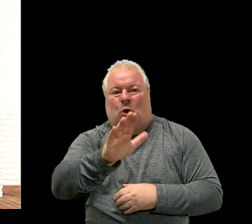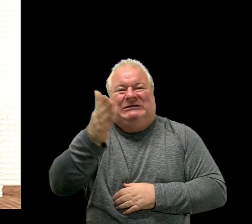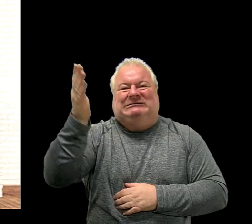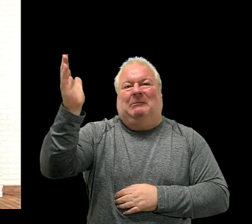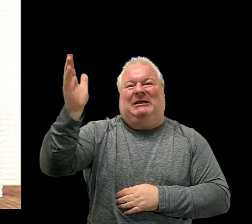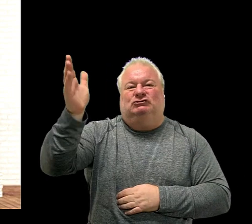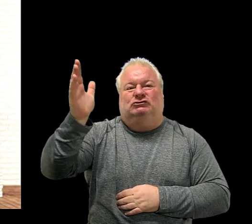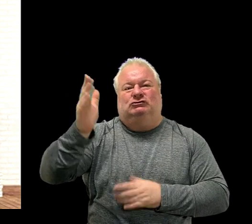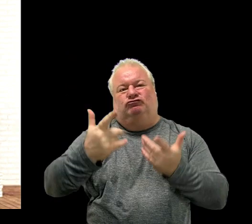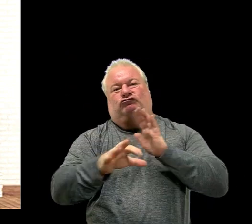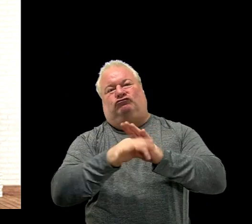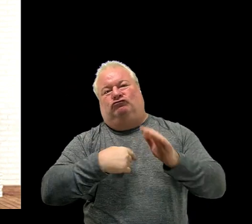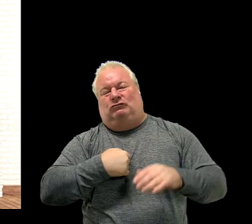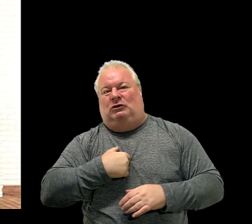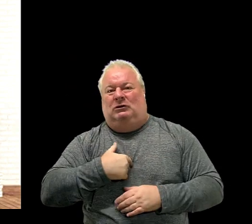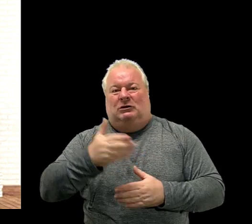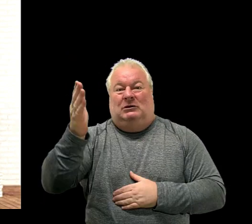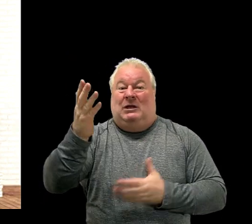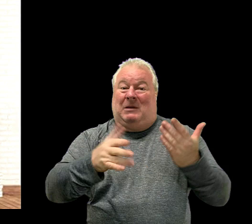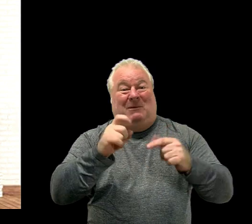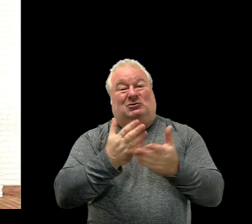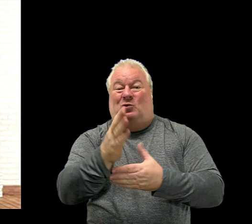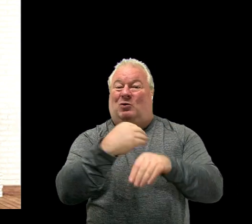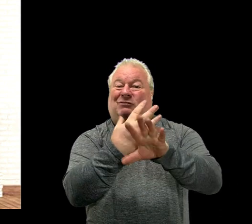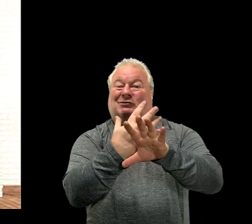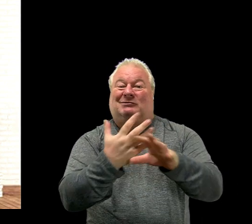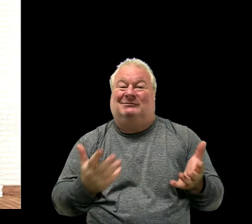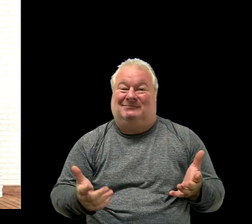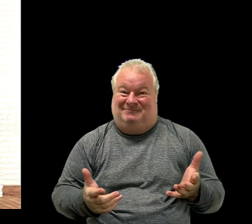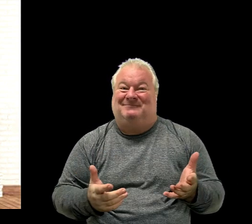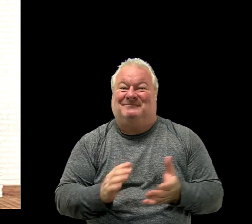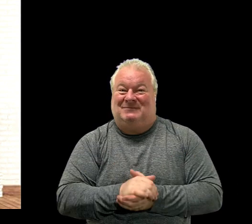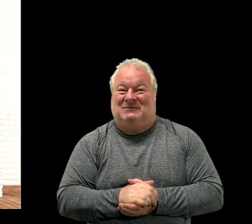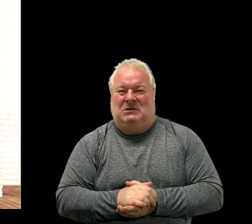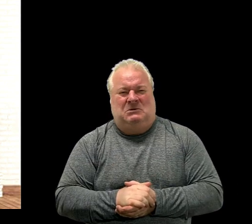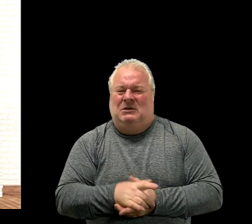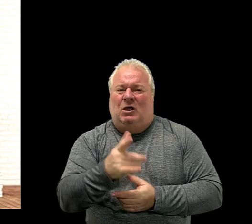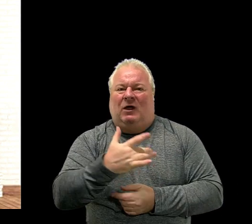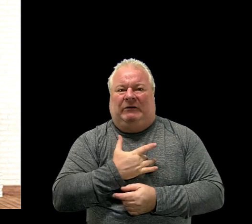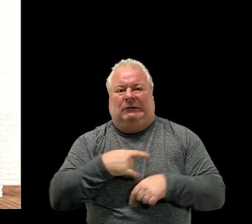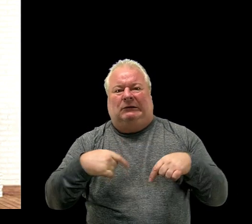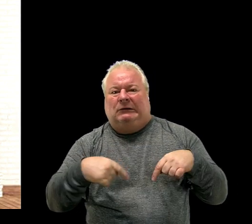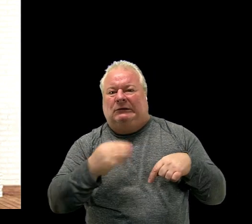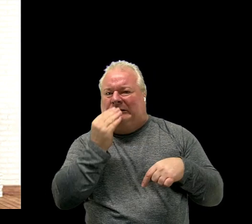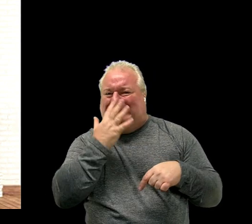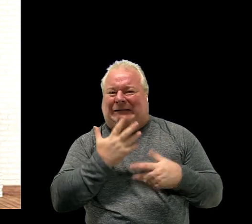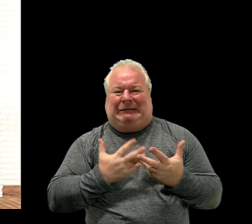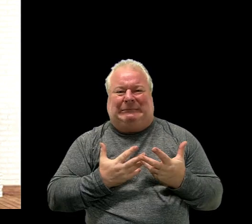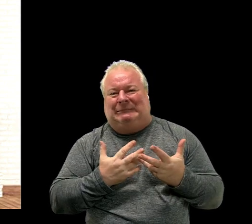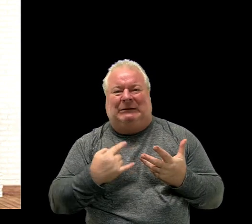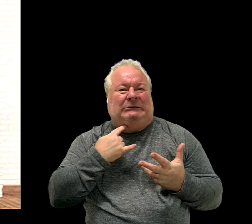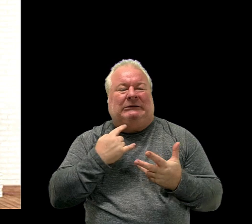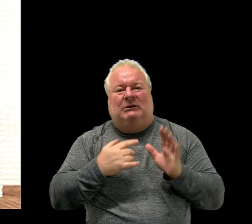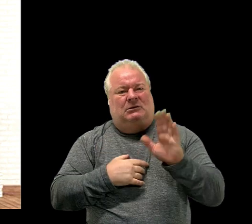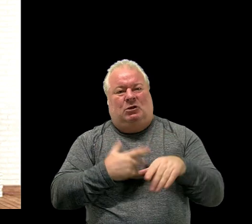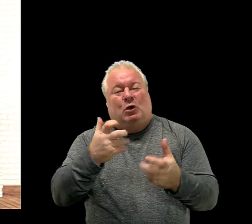everything might have to be virtual. So don't be afraid. And if you really want to try